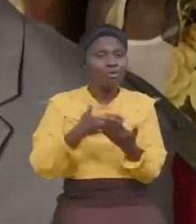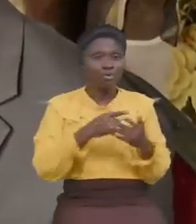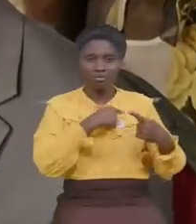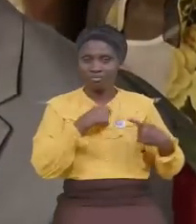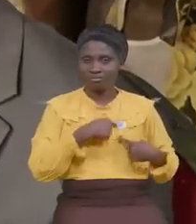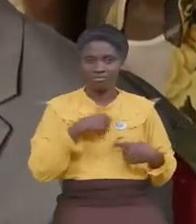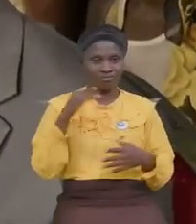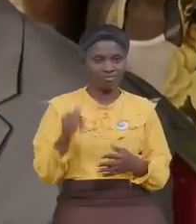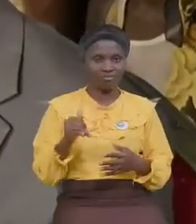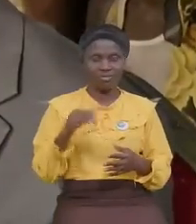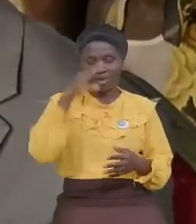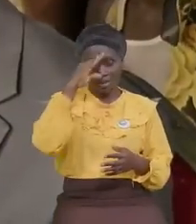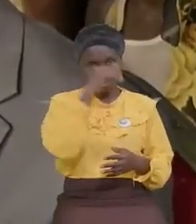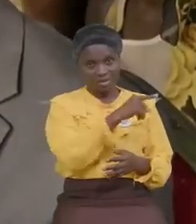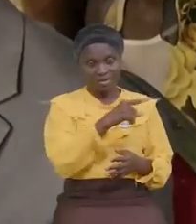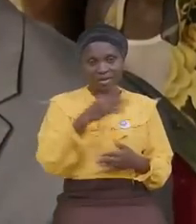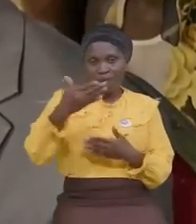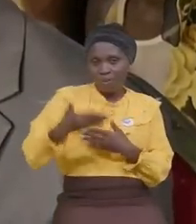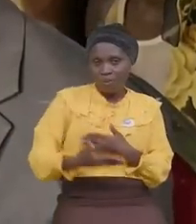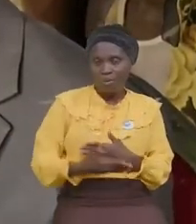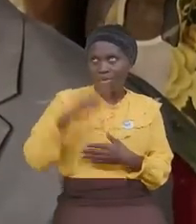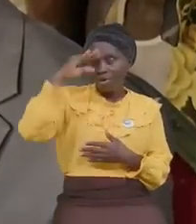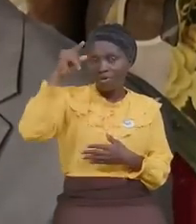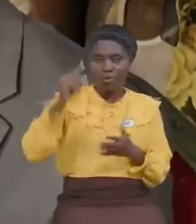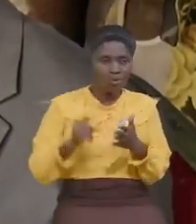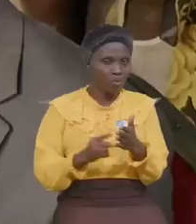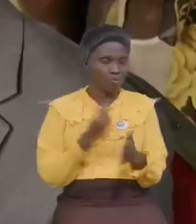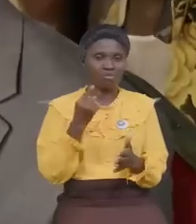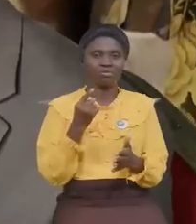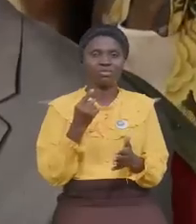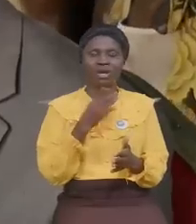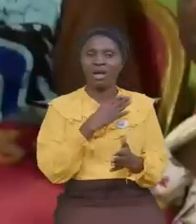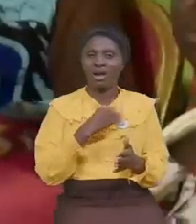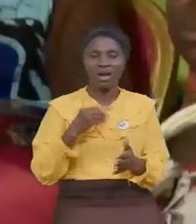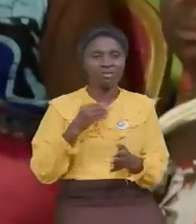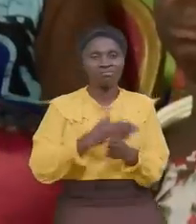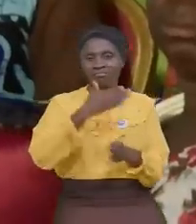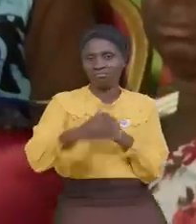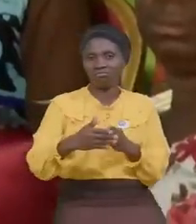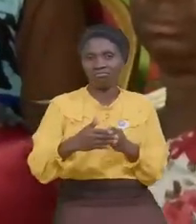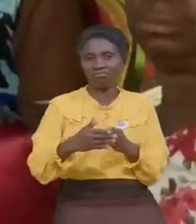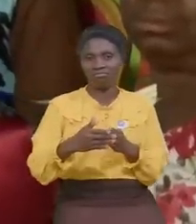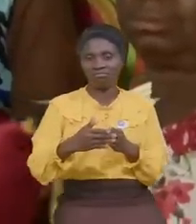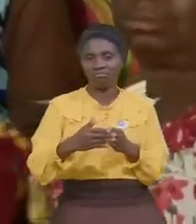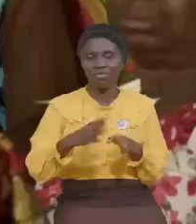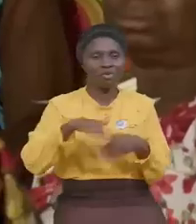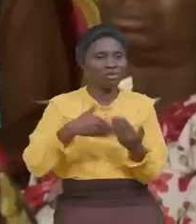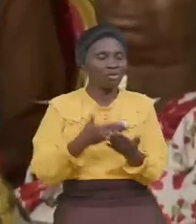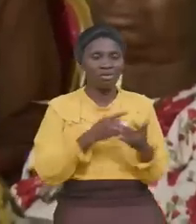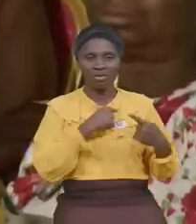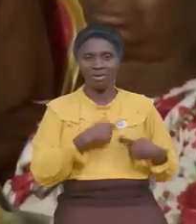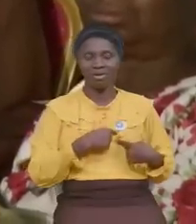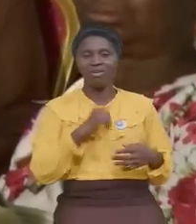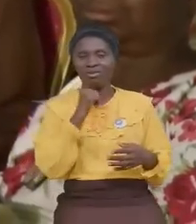He received him once and for all. Now that I receive you now, then I will reconsider. I